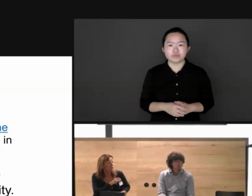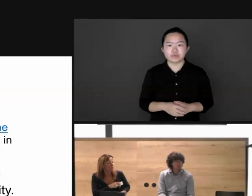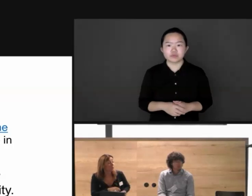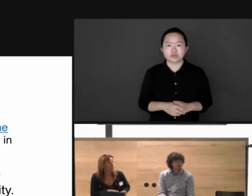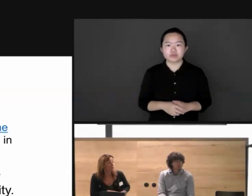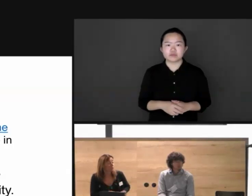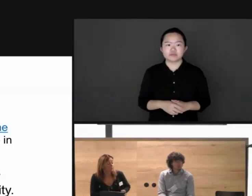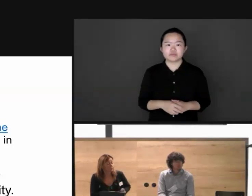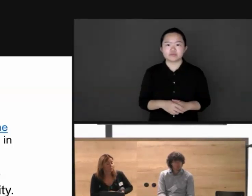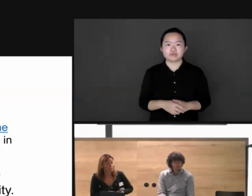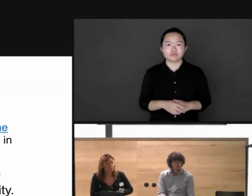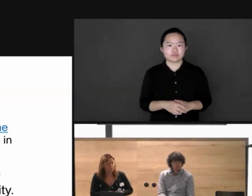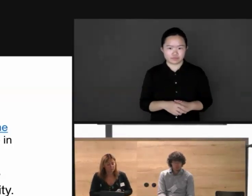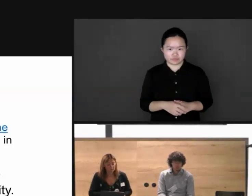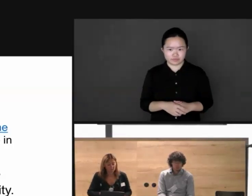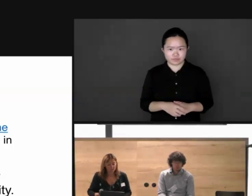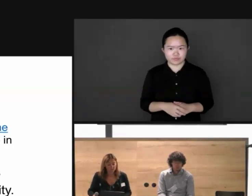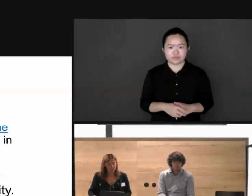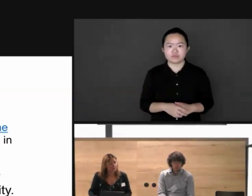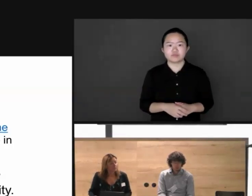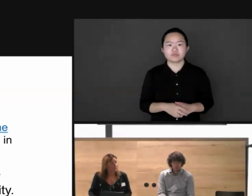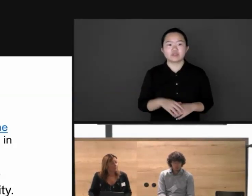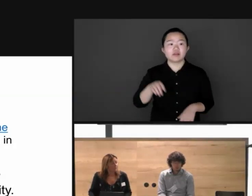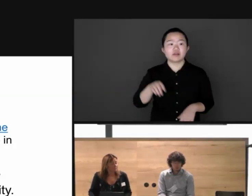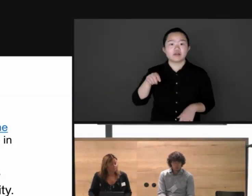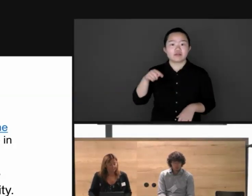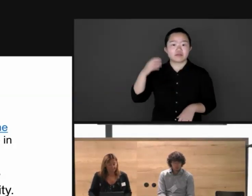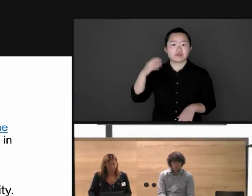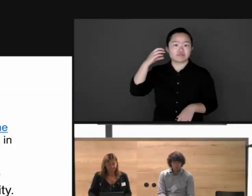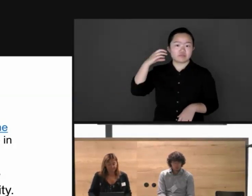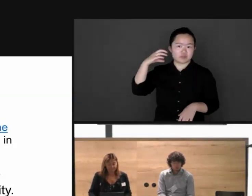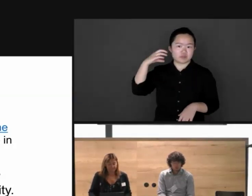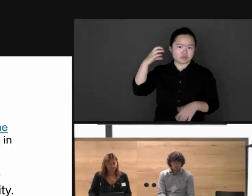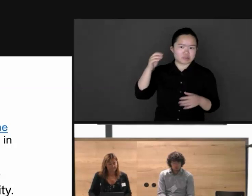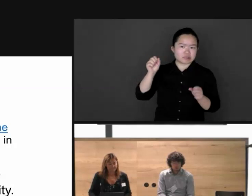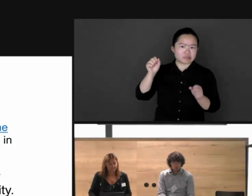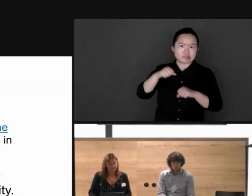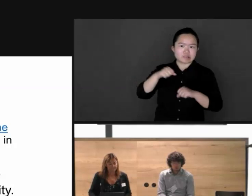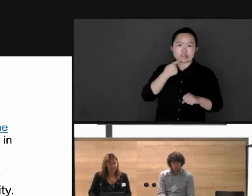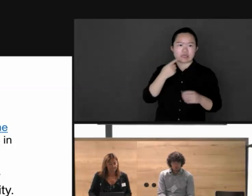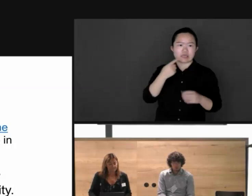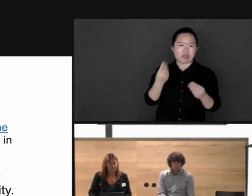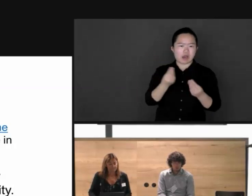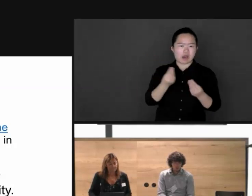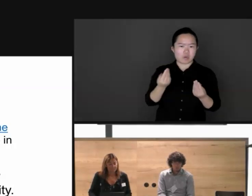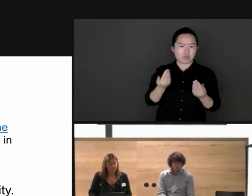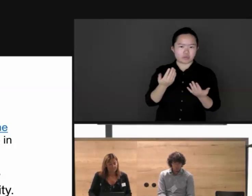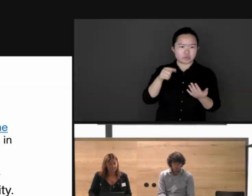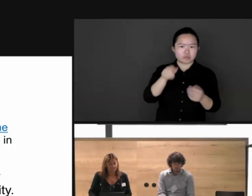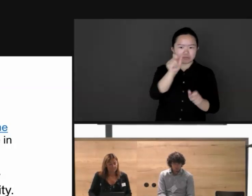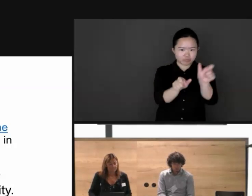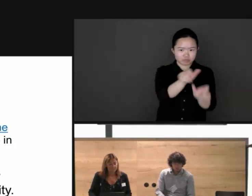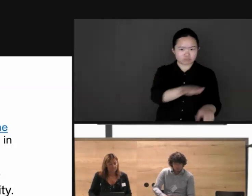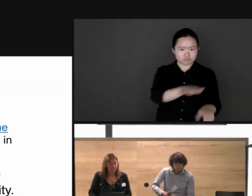public sector bodies have done user tests, as it hasn't investigated it. However, the